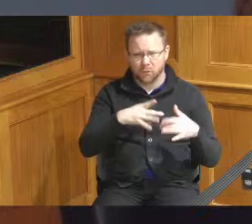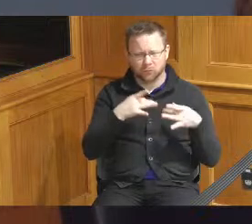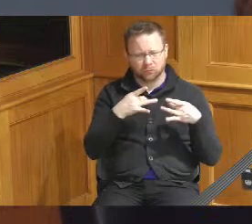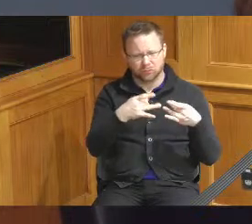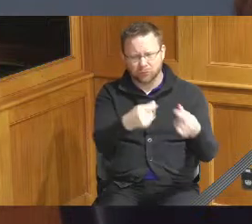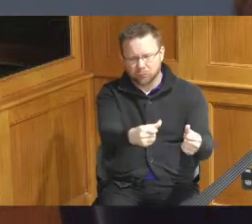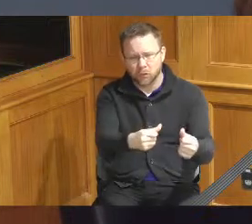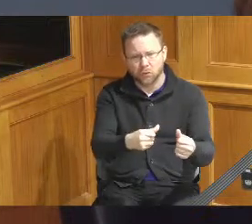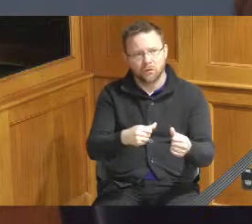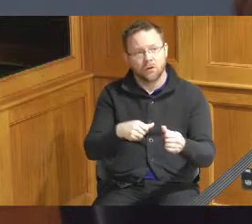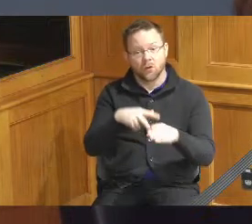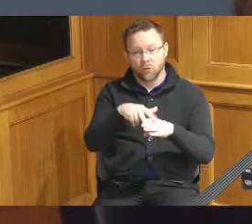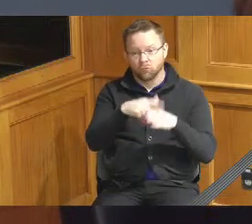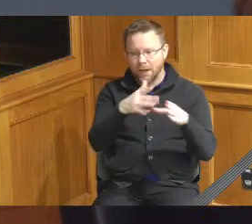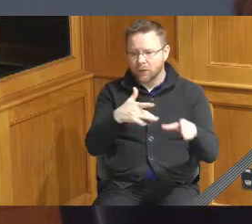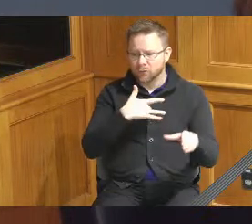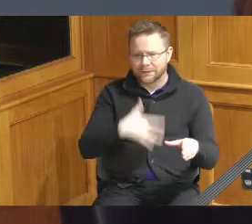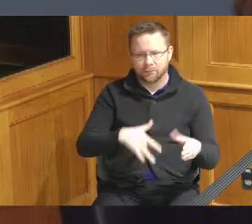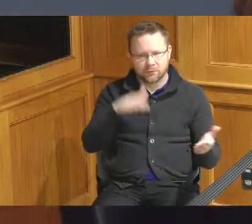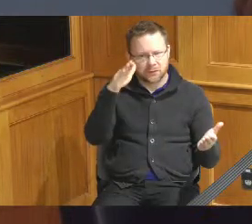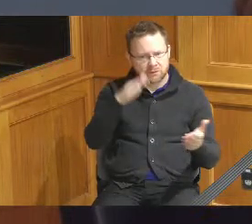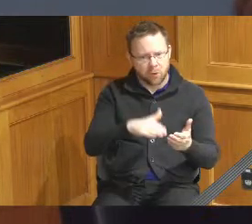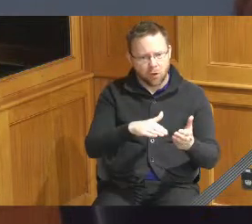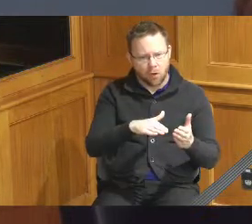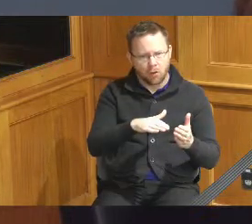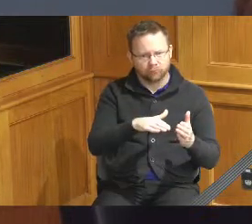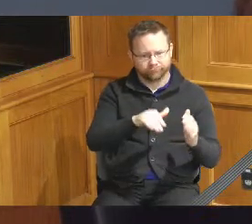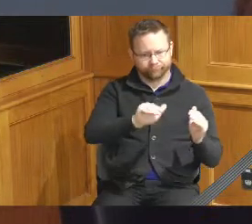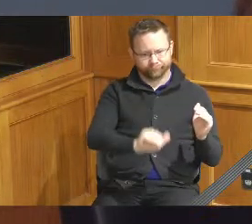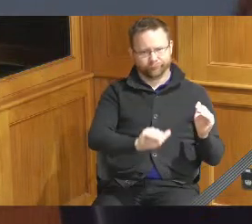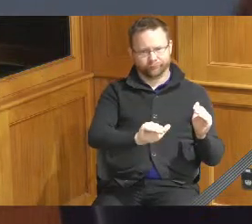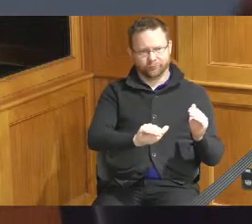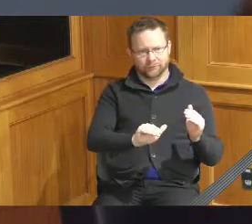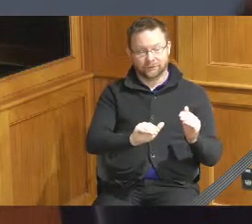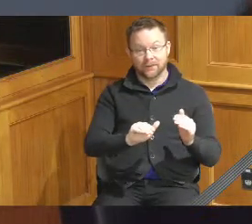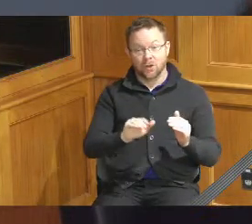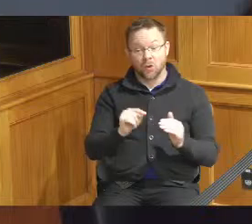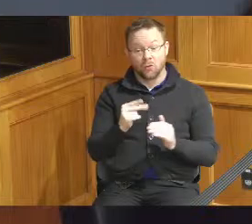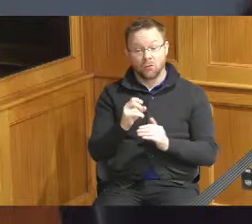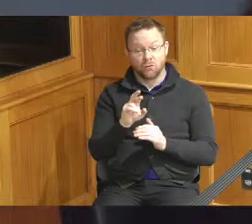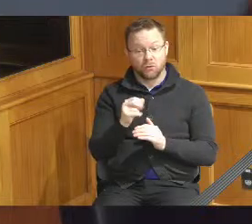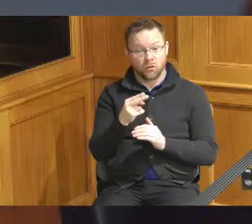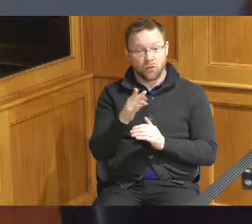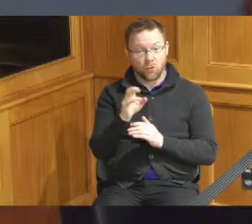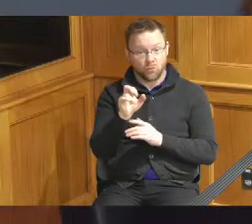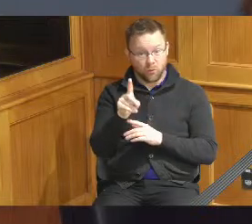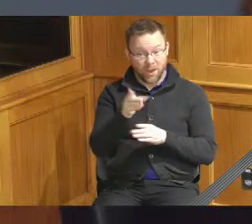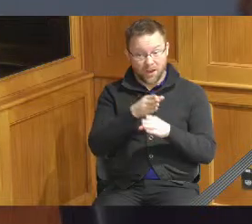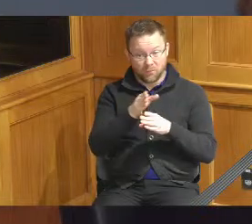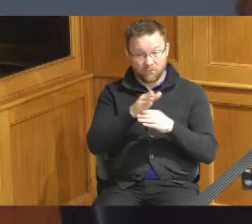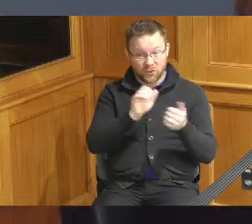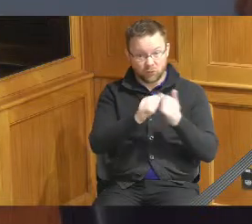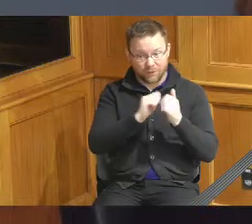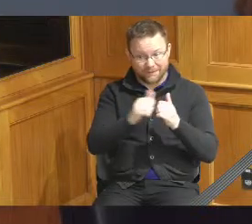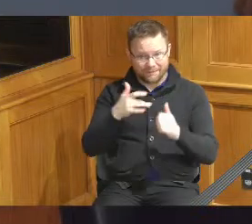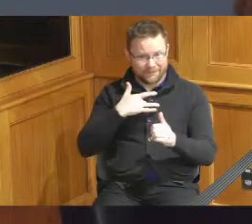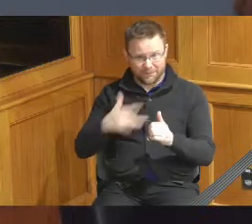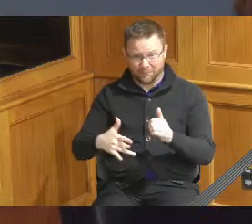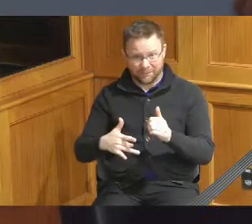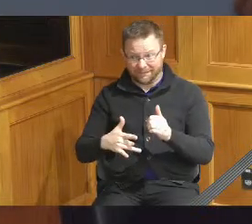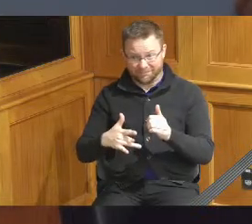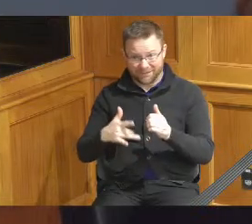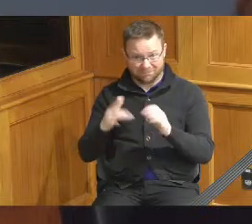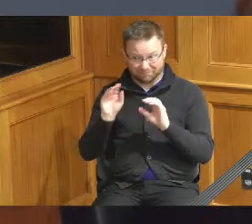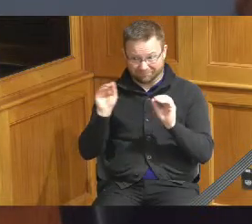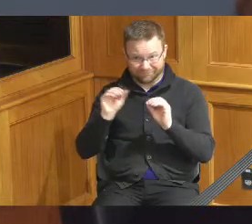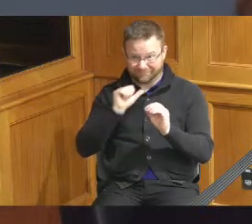in physical appearance. In fact, it is unheard of in thoroughbred racing for jockeys to have his height. And